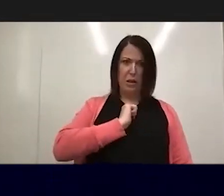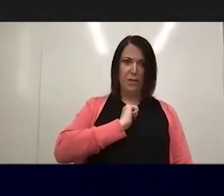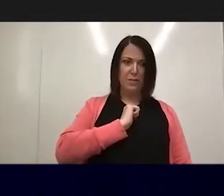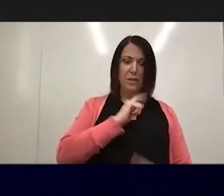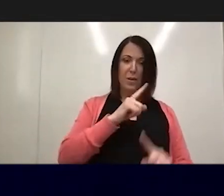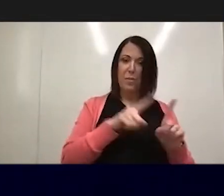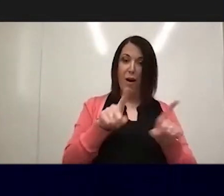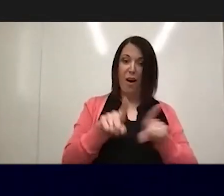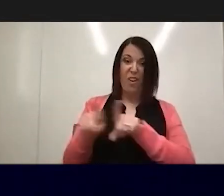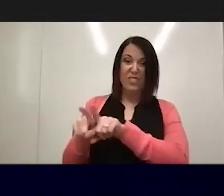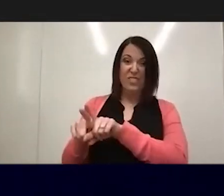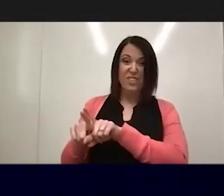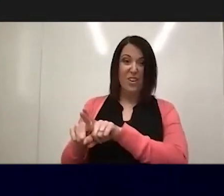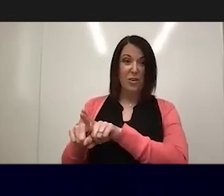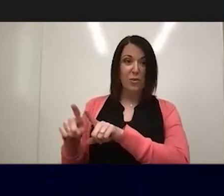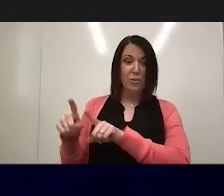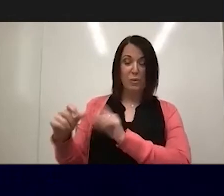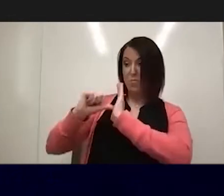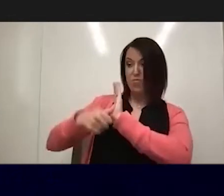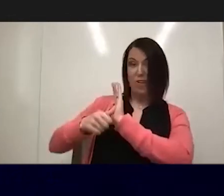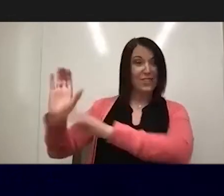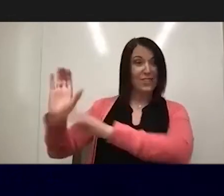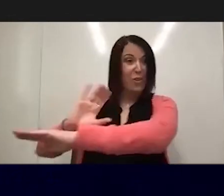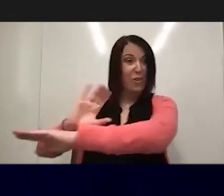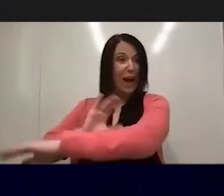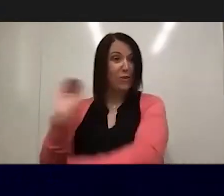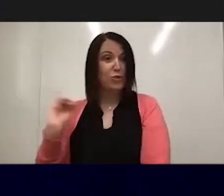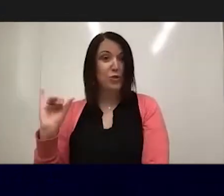just kind of like hit the water ready to go.